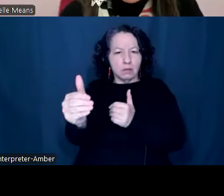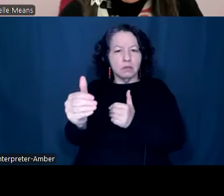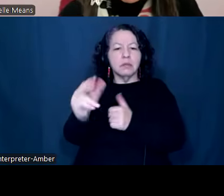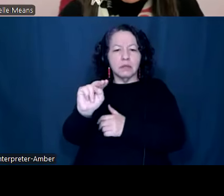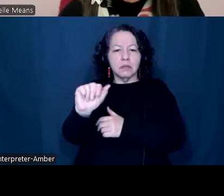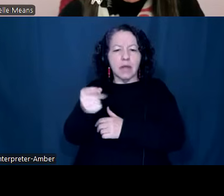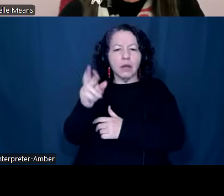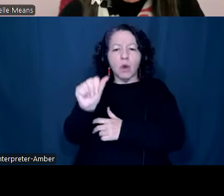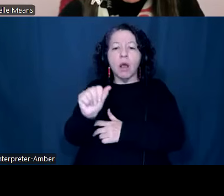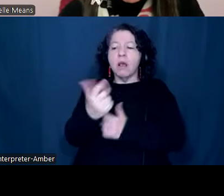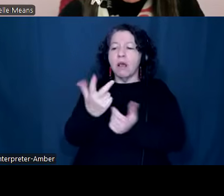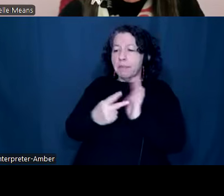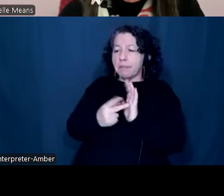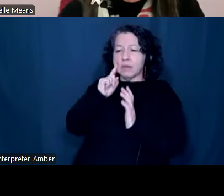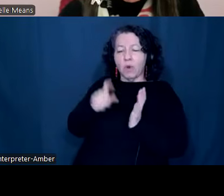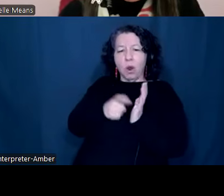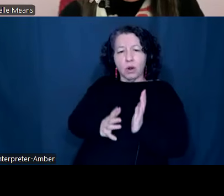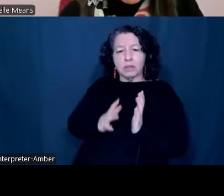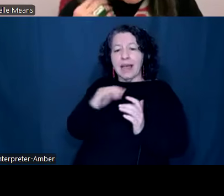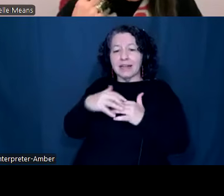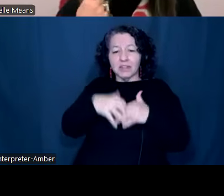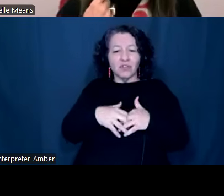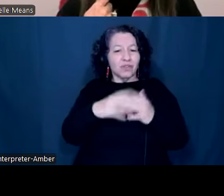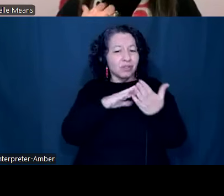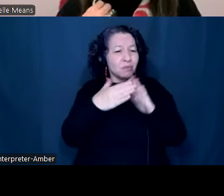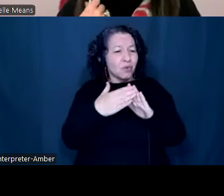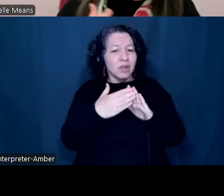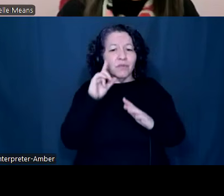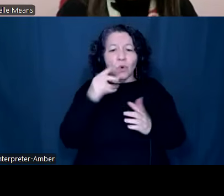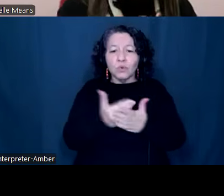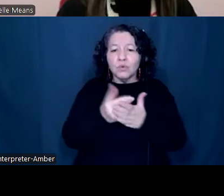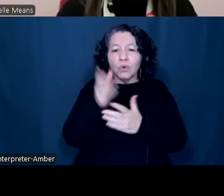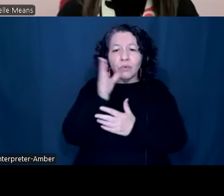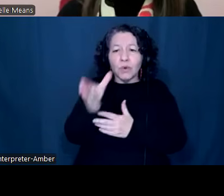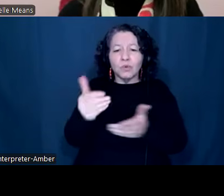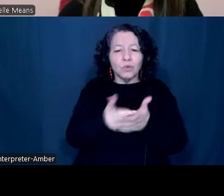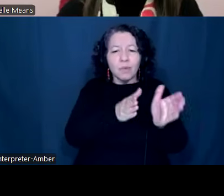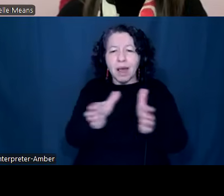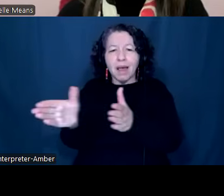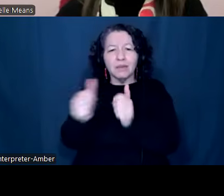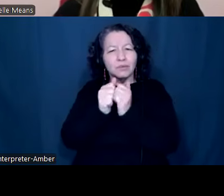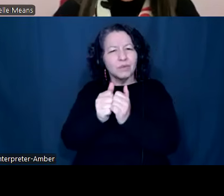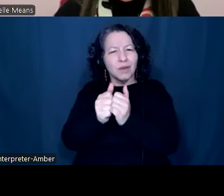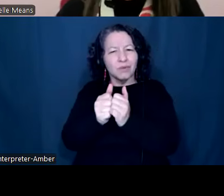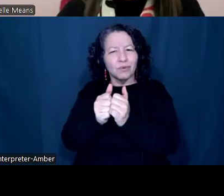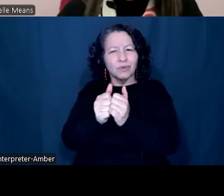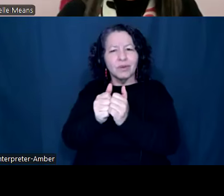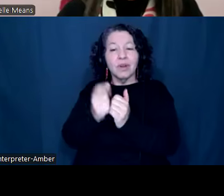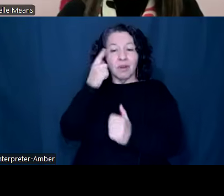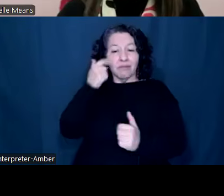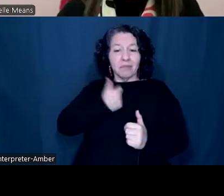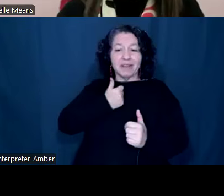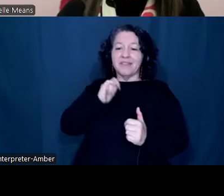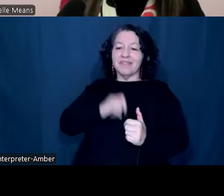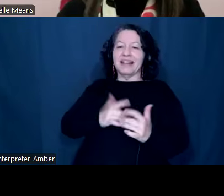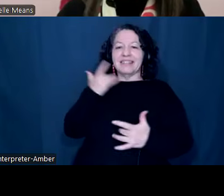for archaeologists and for Indigenous communities to chart new futures and new paths together. For me, that's the exciting vista